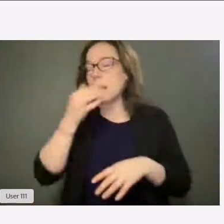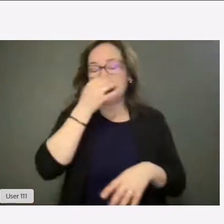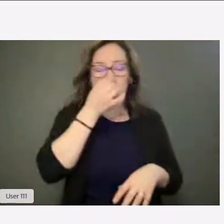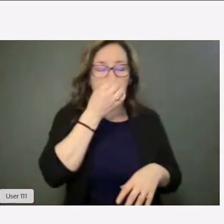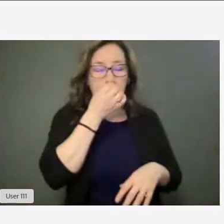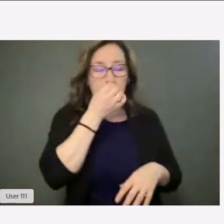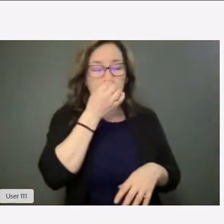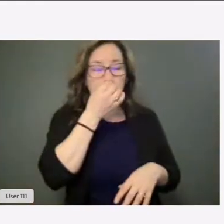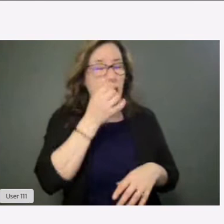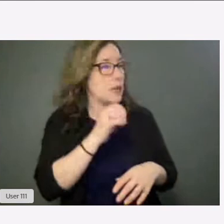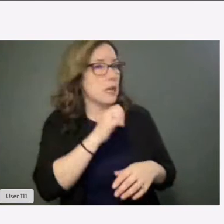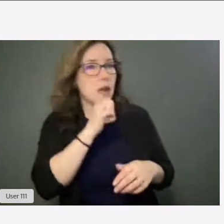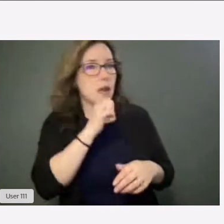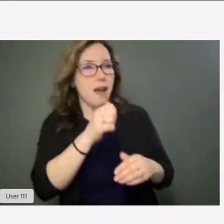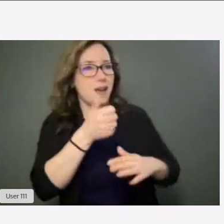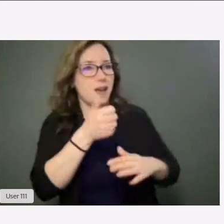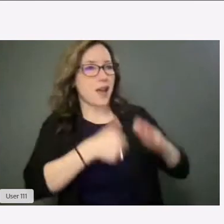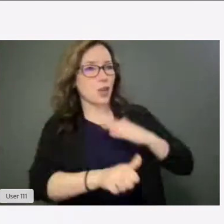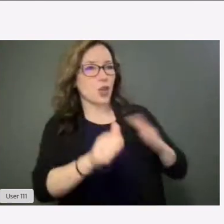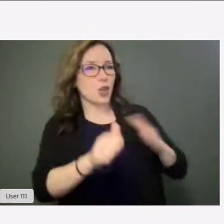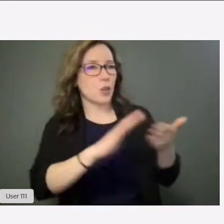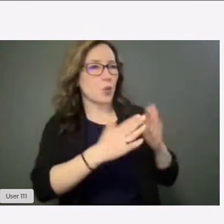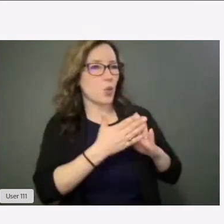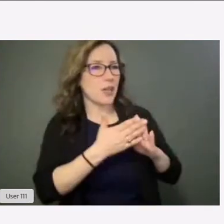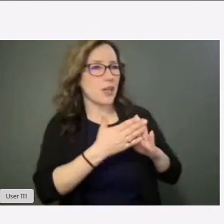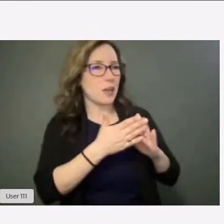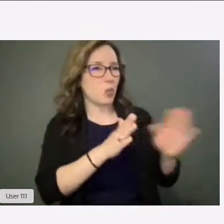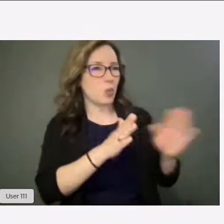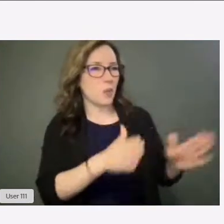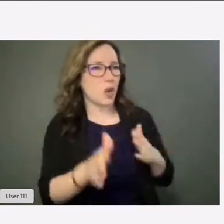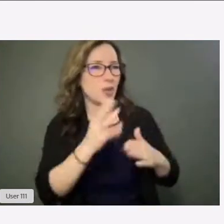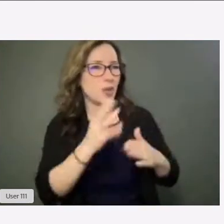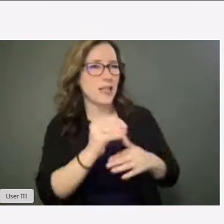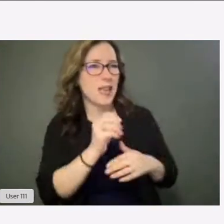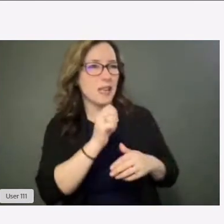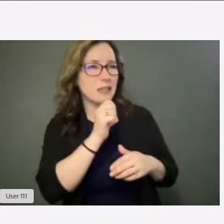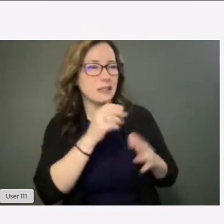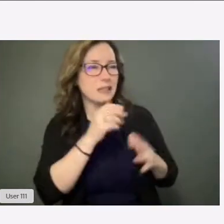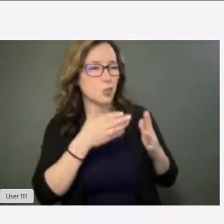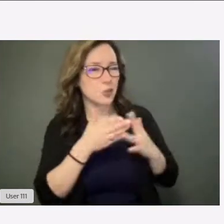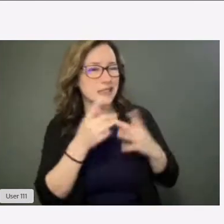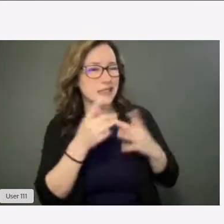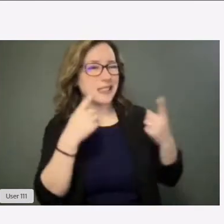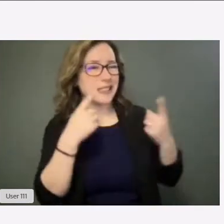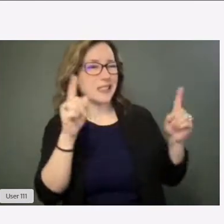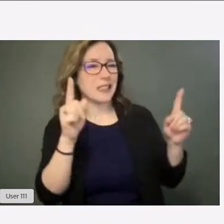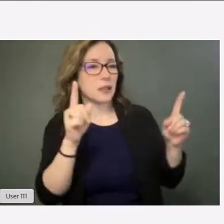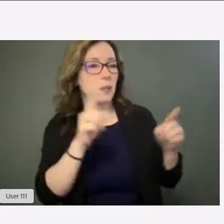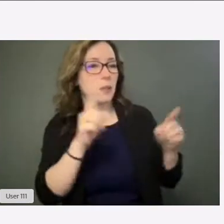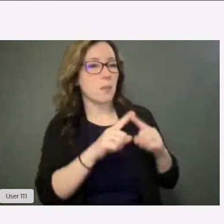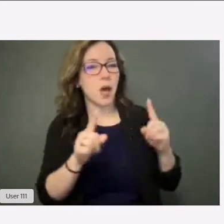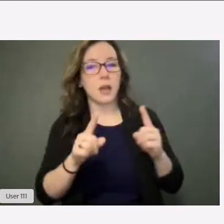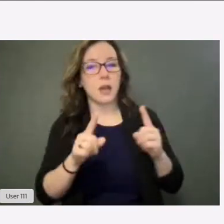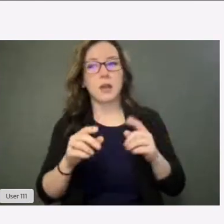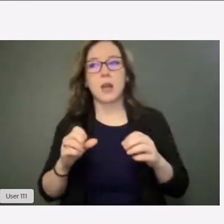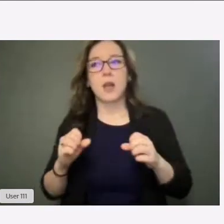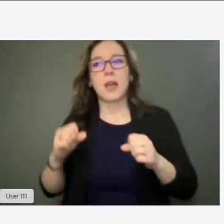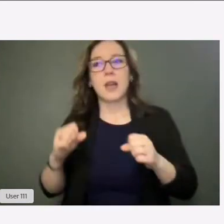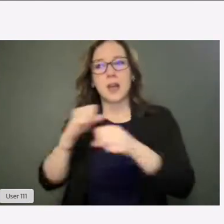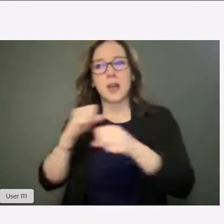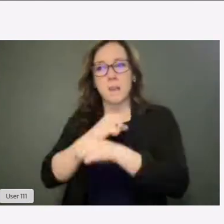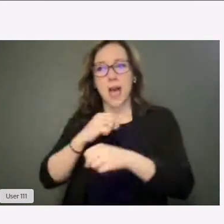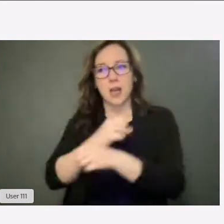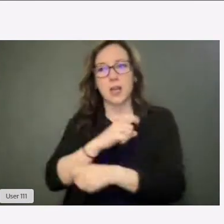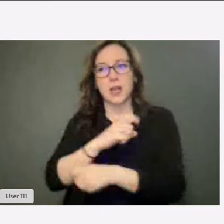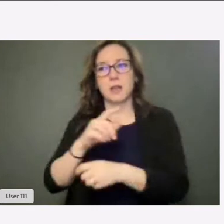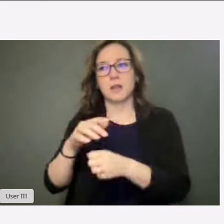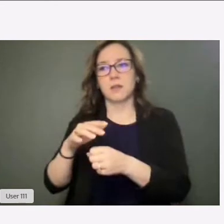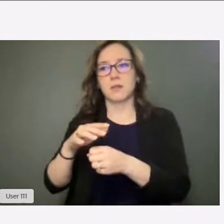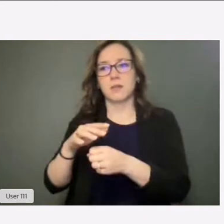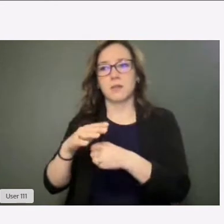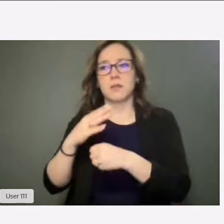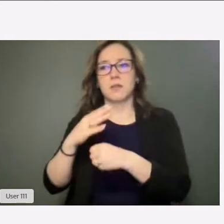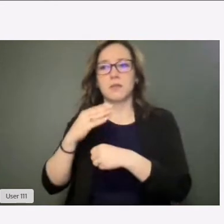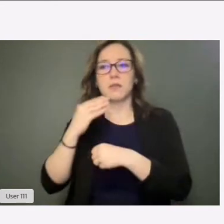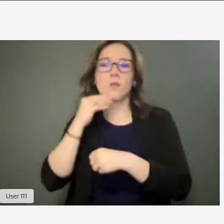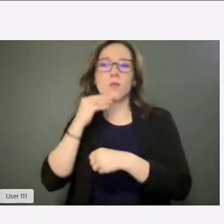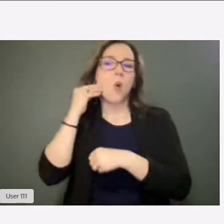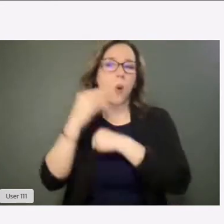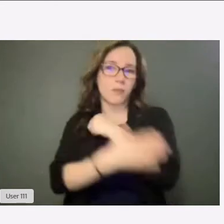align maybe under the Community Preparedness and Resilience National Priority Area, but the Combating Domestic Violence and Extremism. One